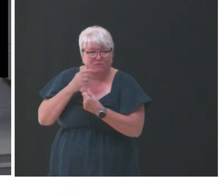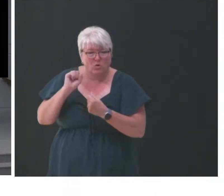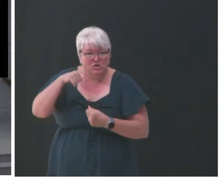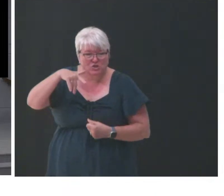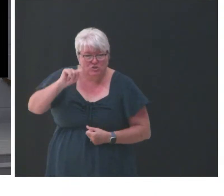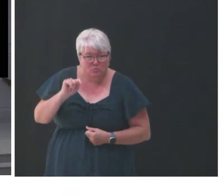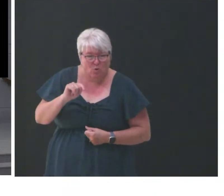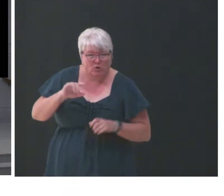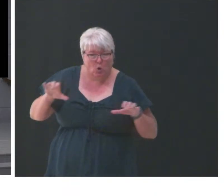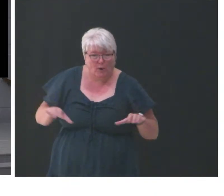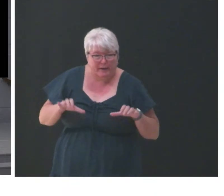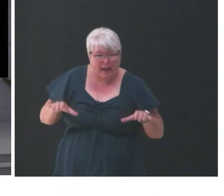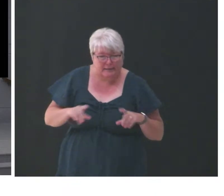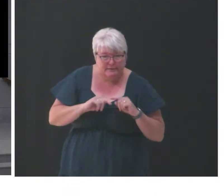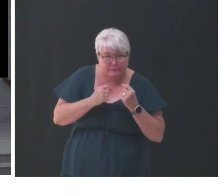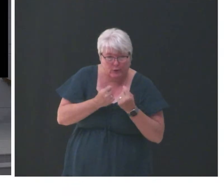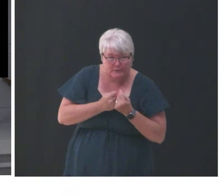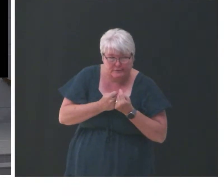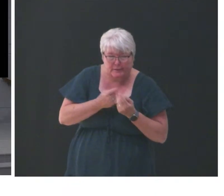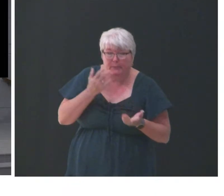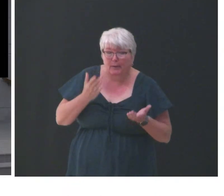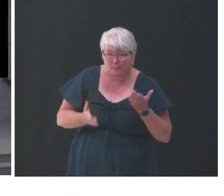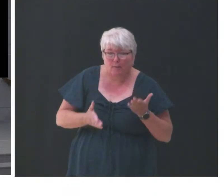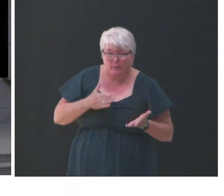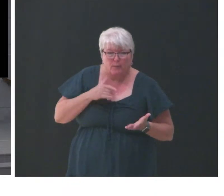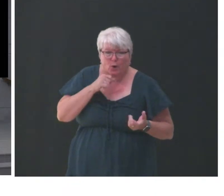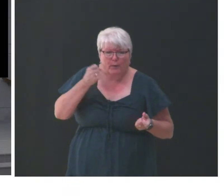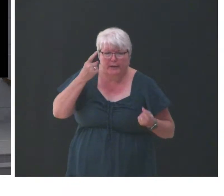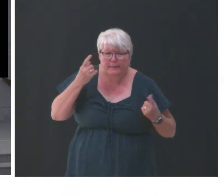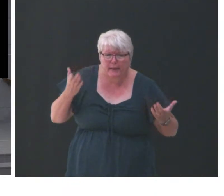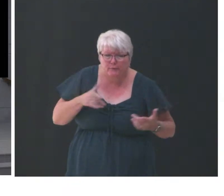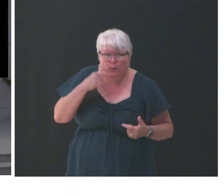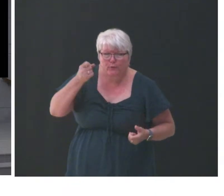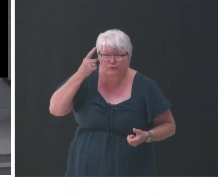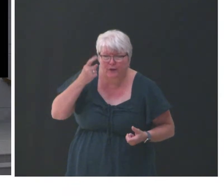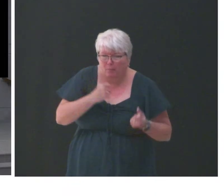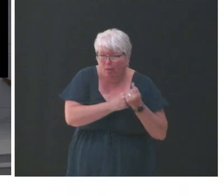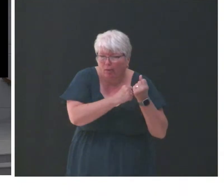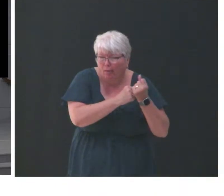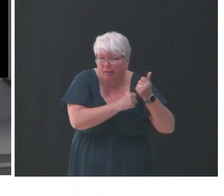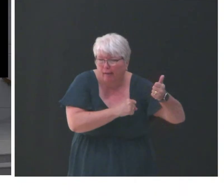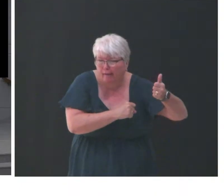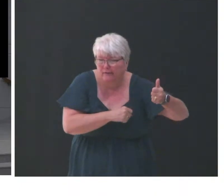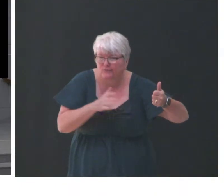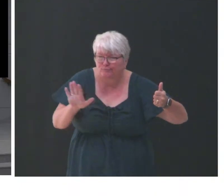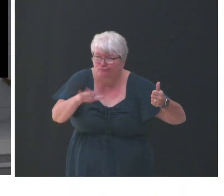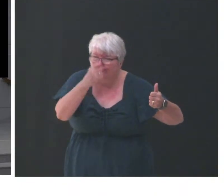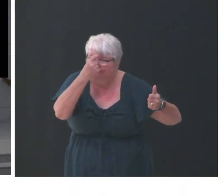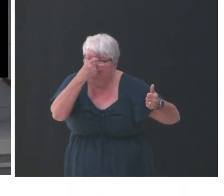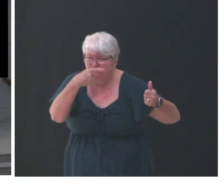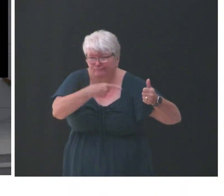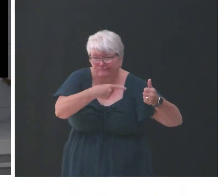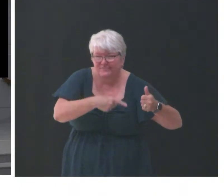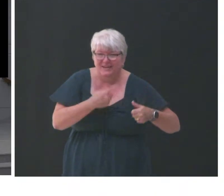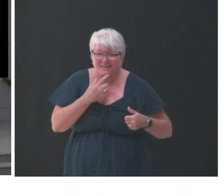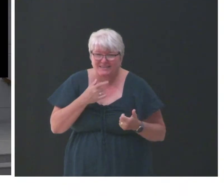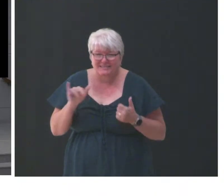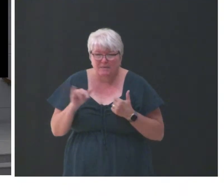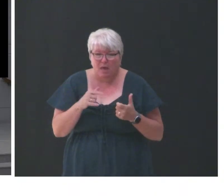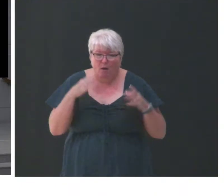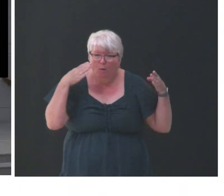to an activity or to a team. We probably don't get that here. We probably don't understand that very much. But I want you to